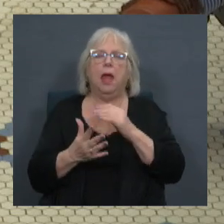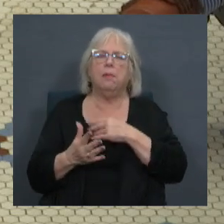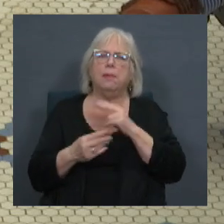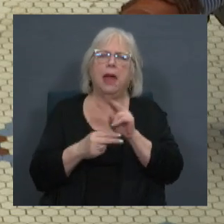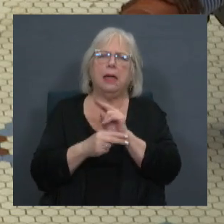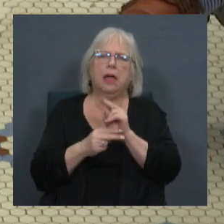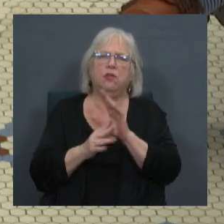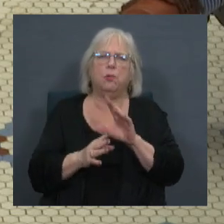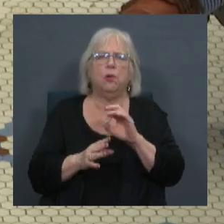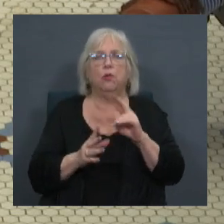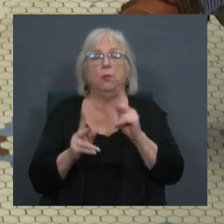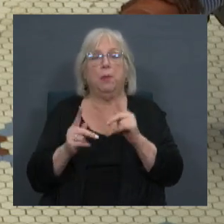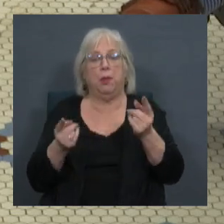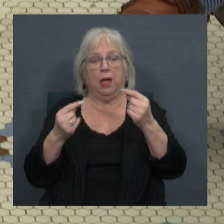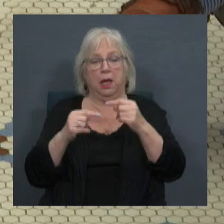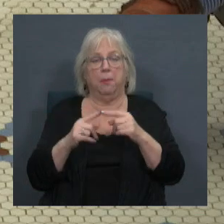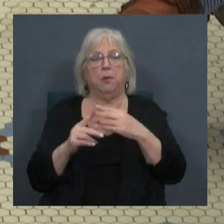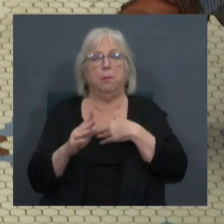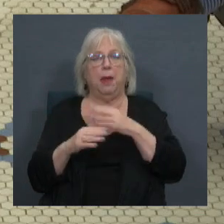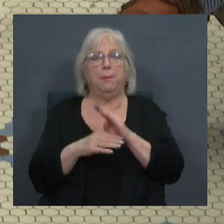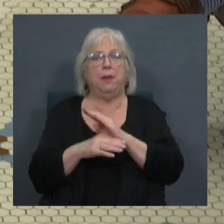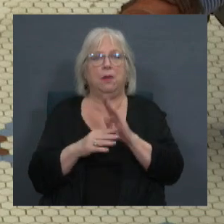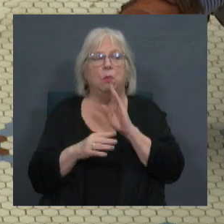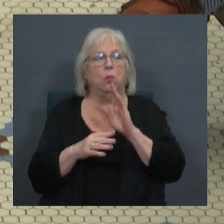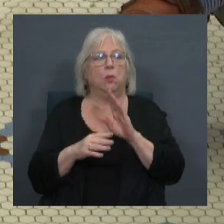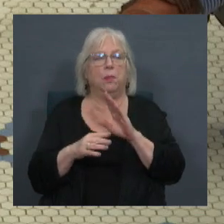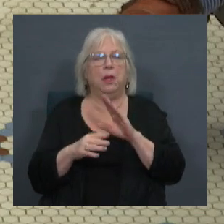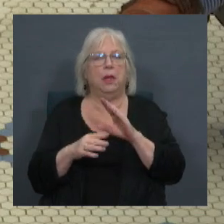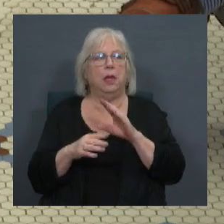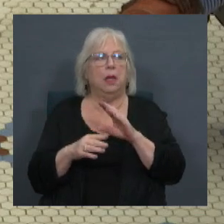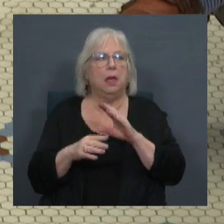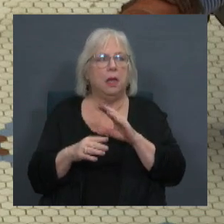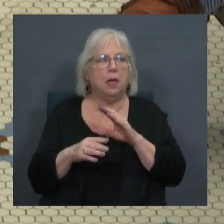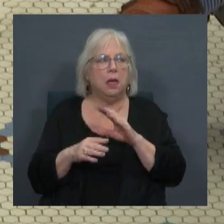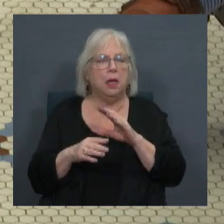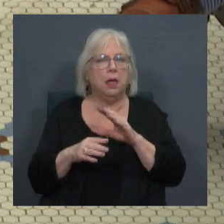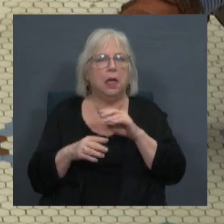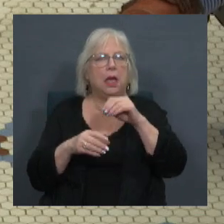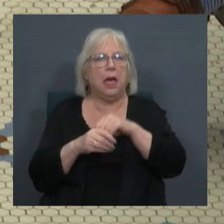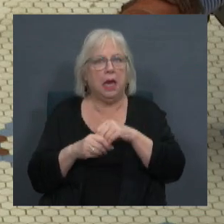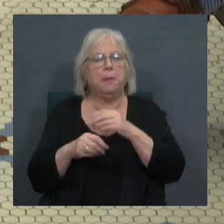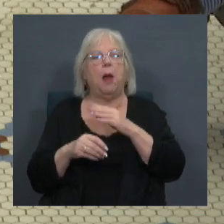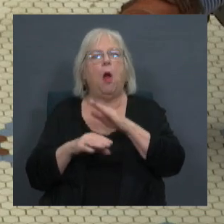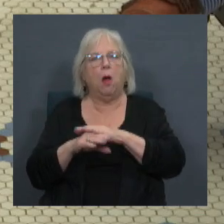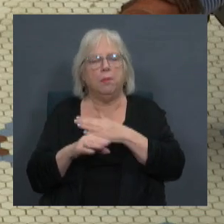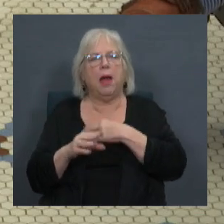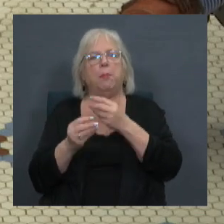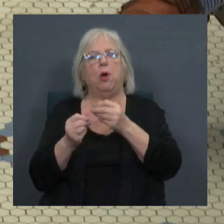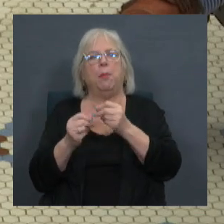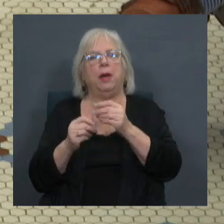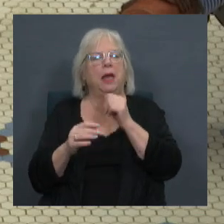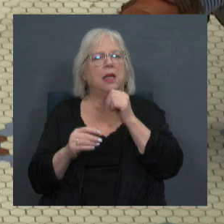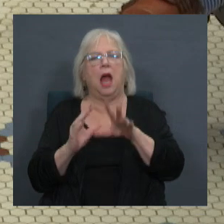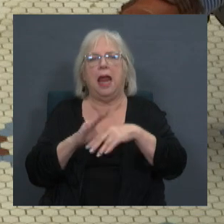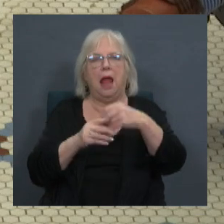comes, to my place will be in my property and not outside. So I don't see it being a